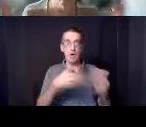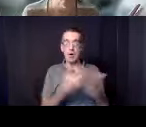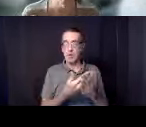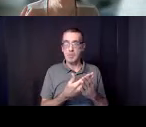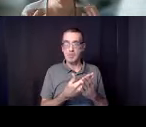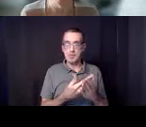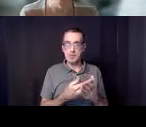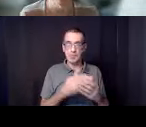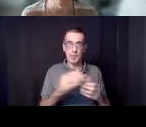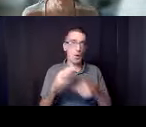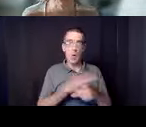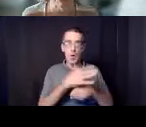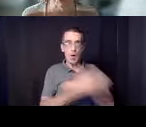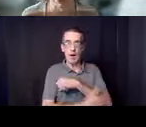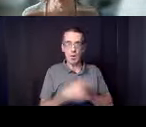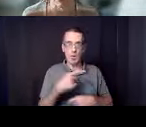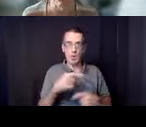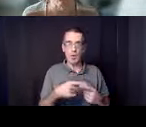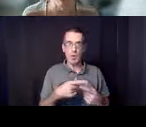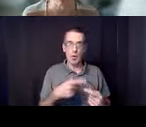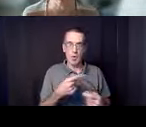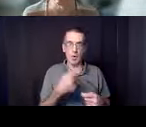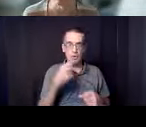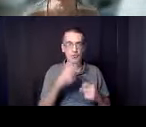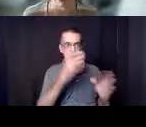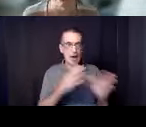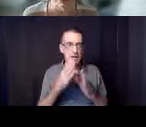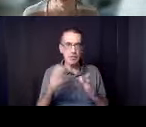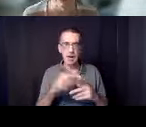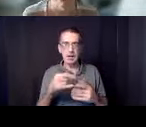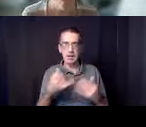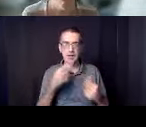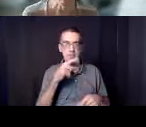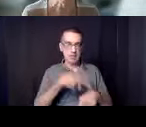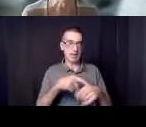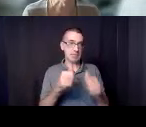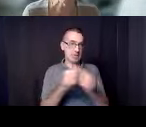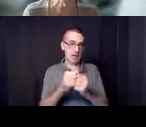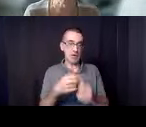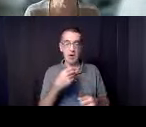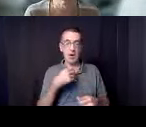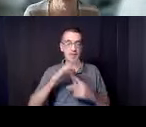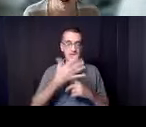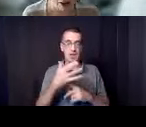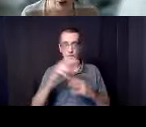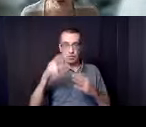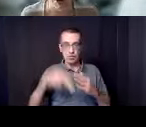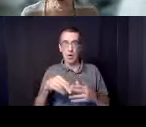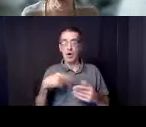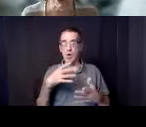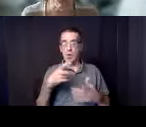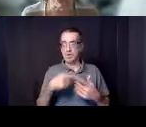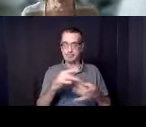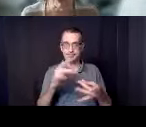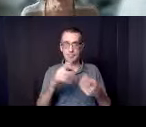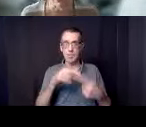in the whole country, we're all kind of learning this and strategizing in real time together. And then our fifth result, as I already alluded to, we